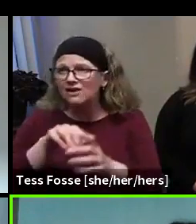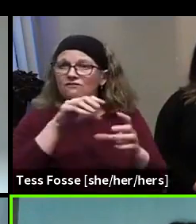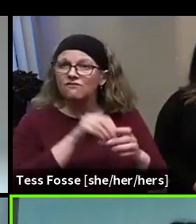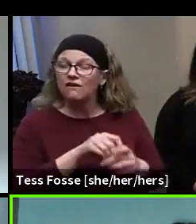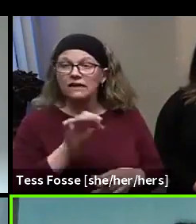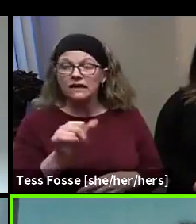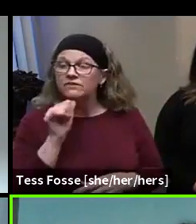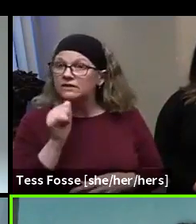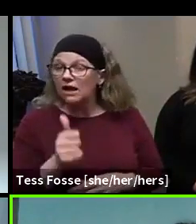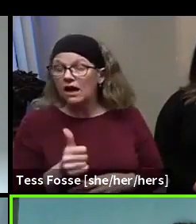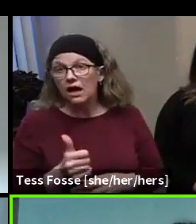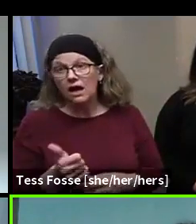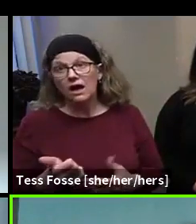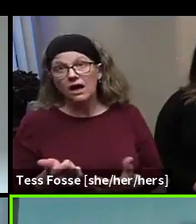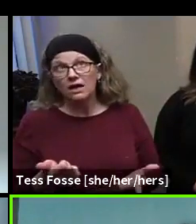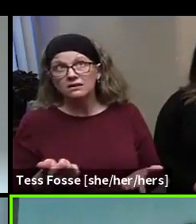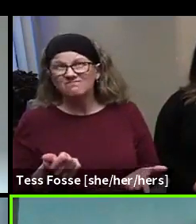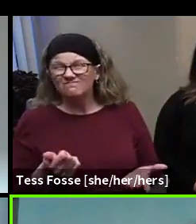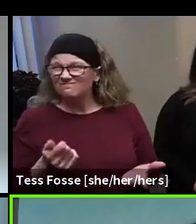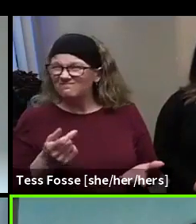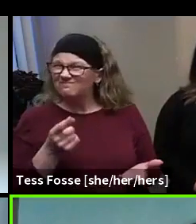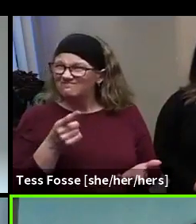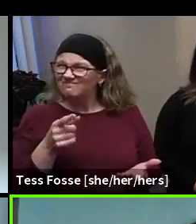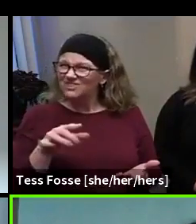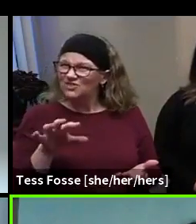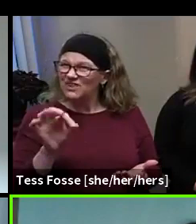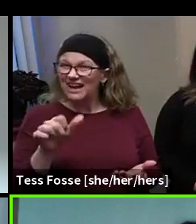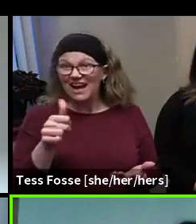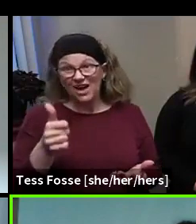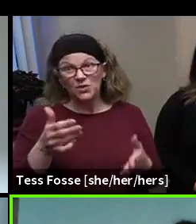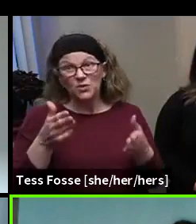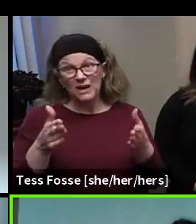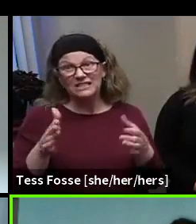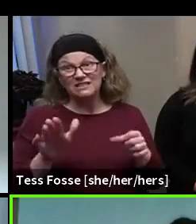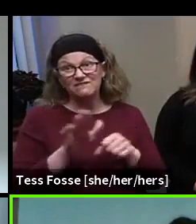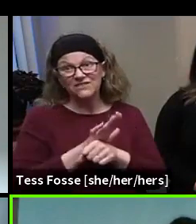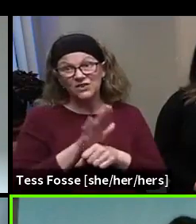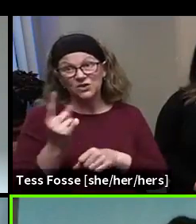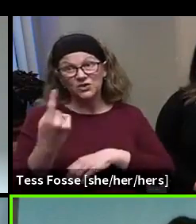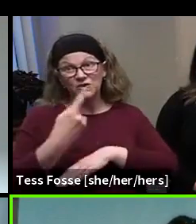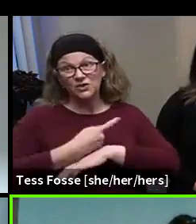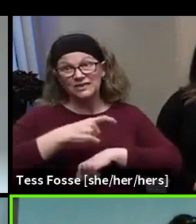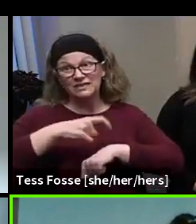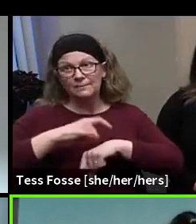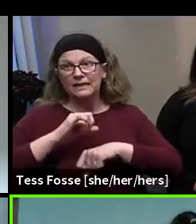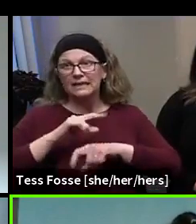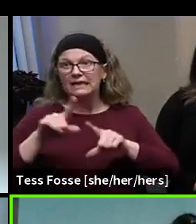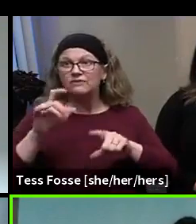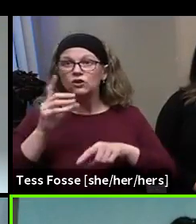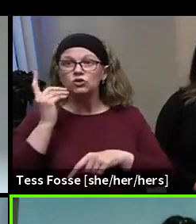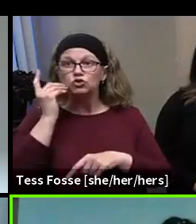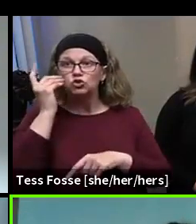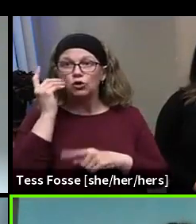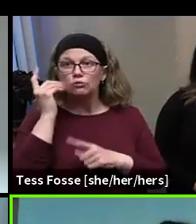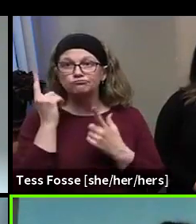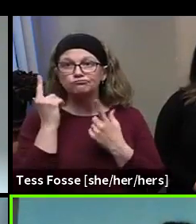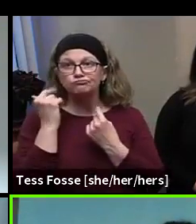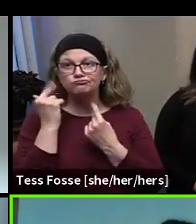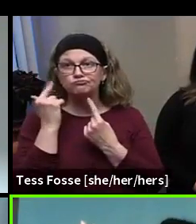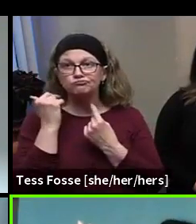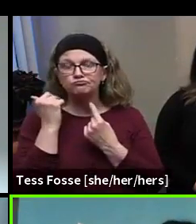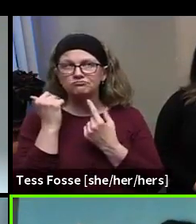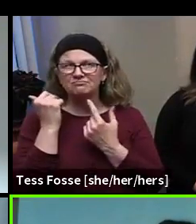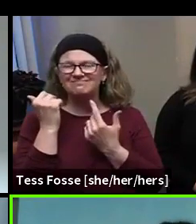if not, I mean, you find other ways to fill your time. But like, if you're just in your dorm doing nothing, it's